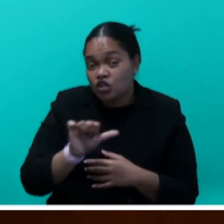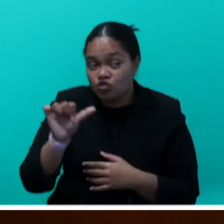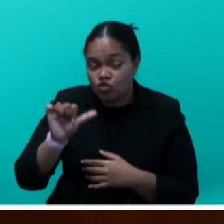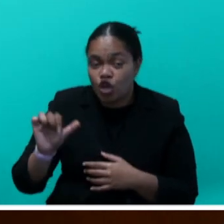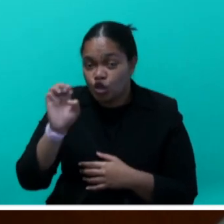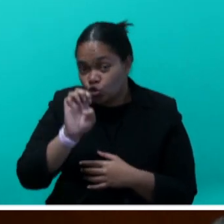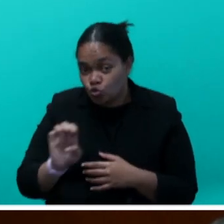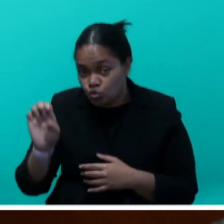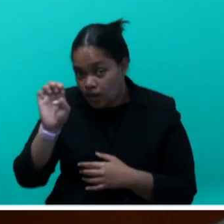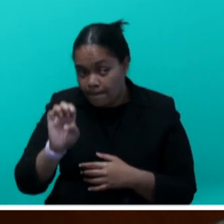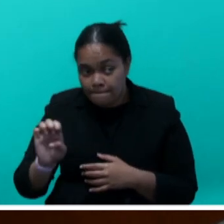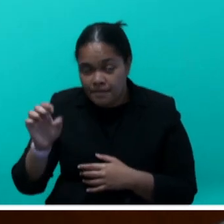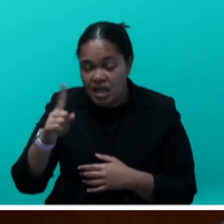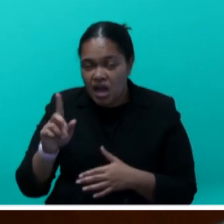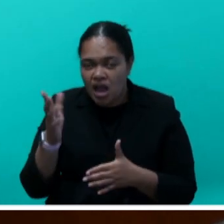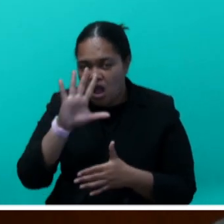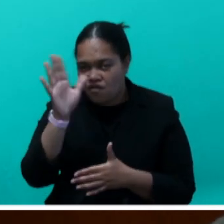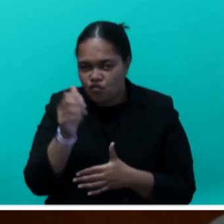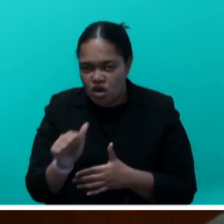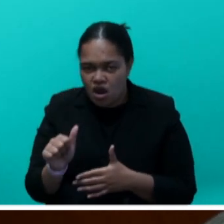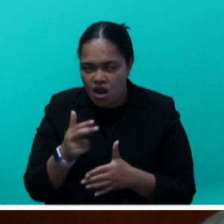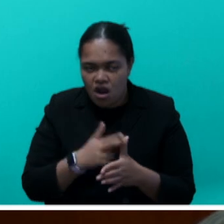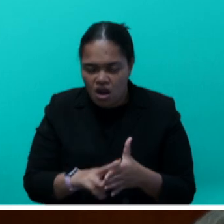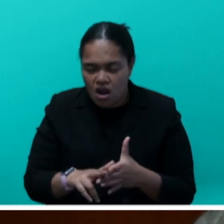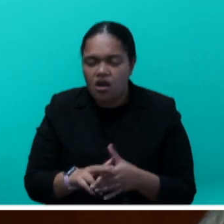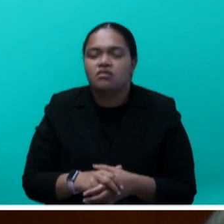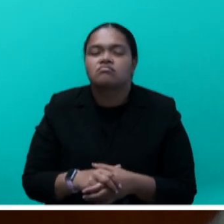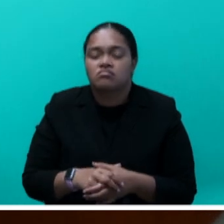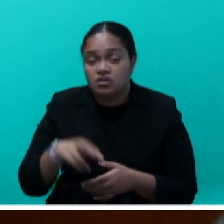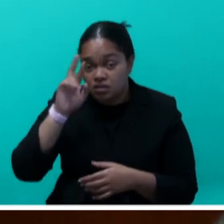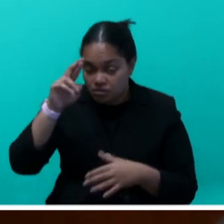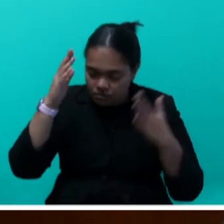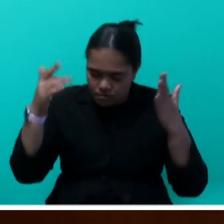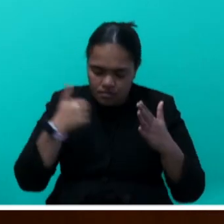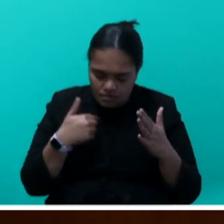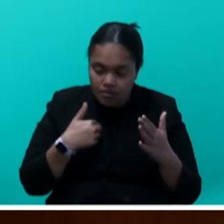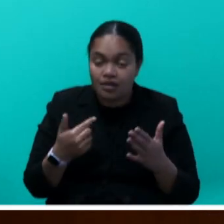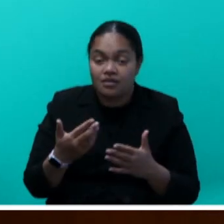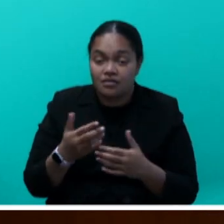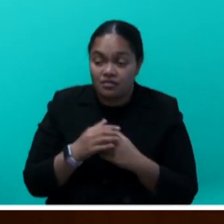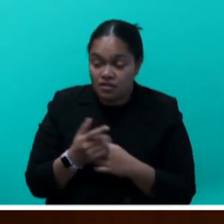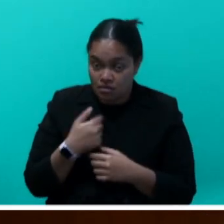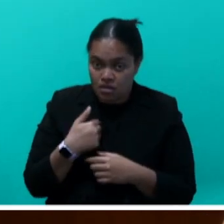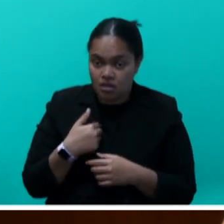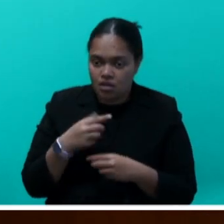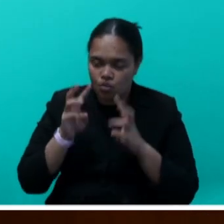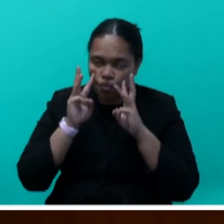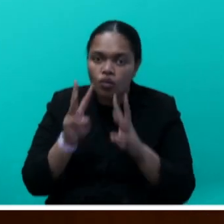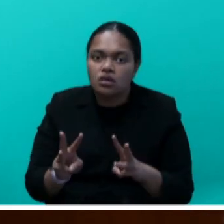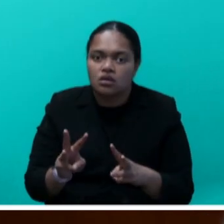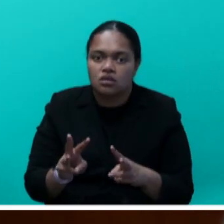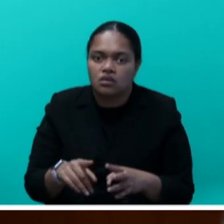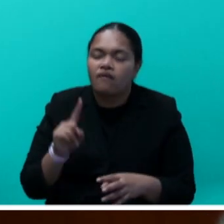Europe, and Africa. Mr. Speaker, sir, my delegation and I witnessed firsthand